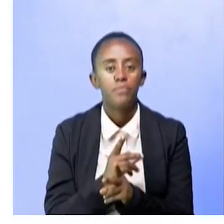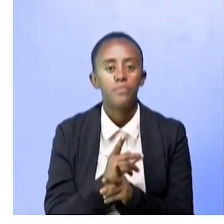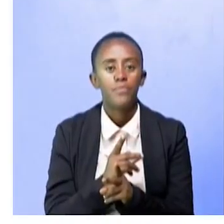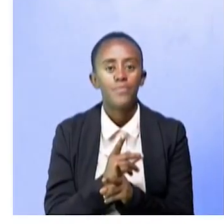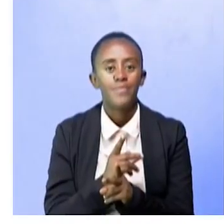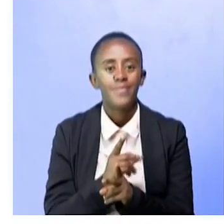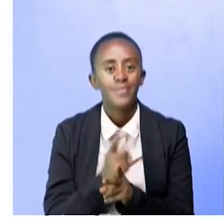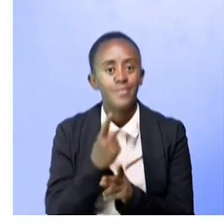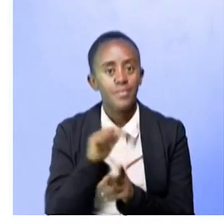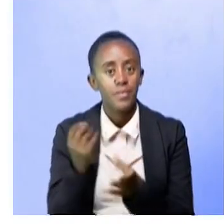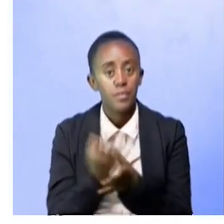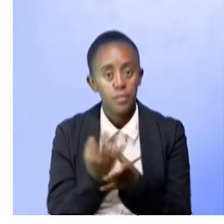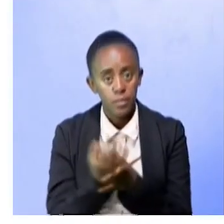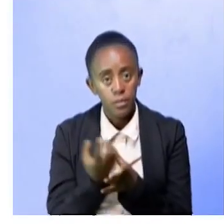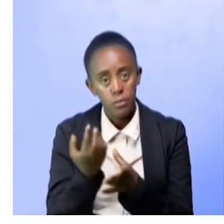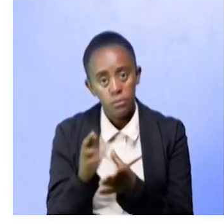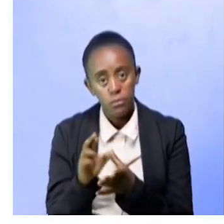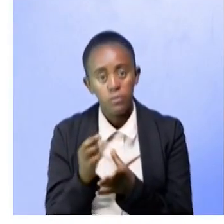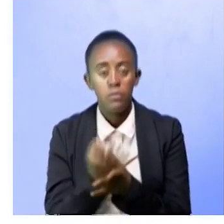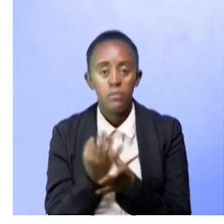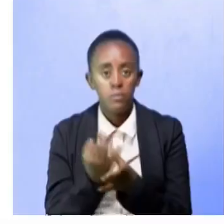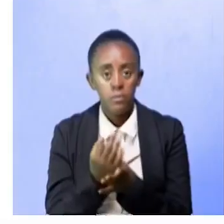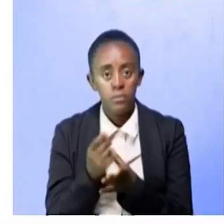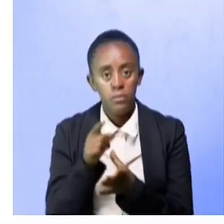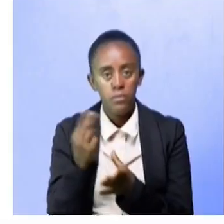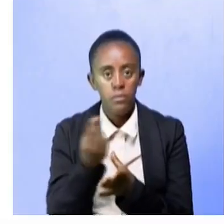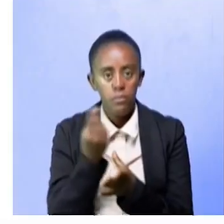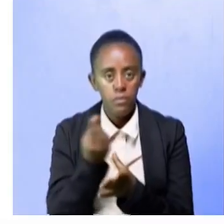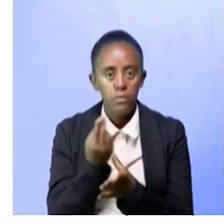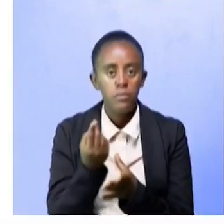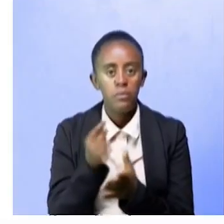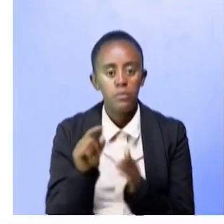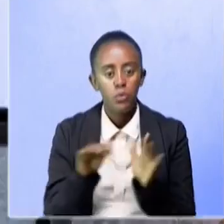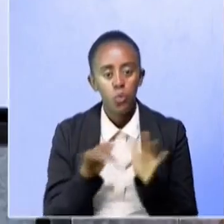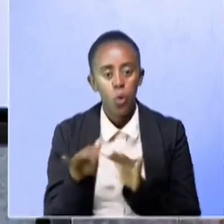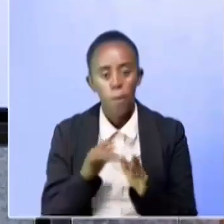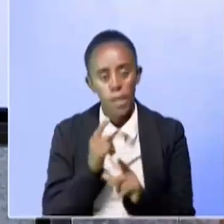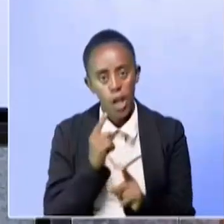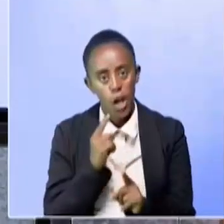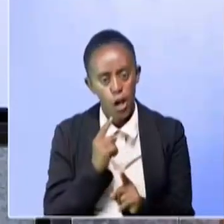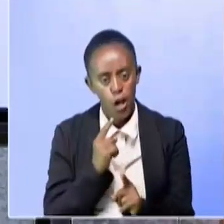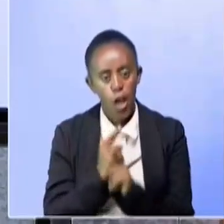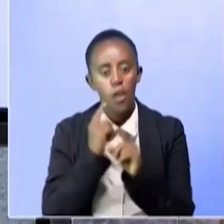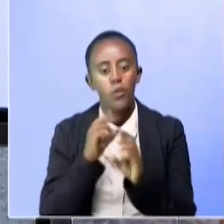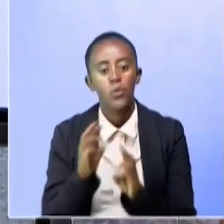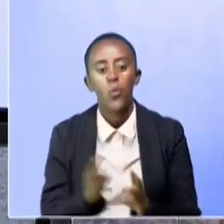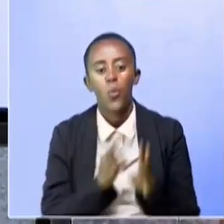the file or for us to use the computer in the right way.